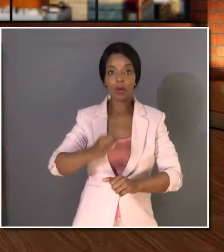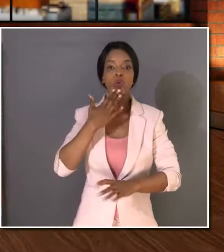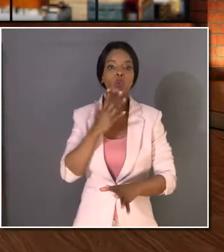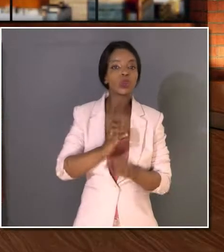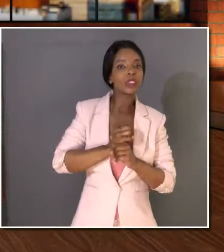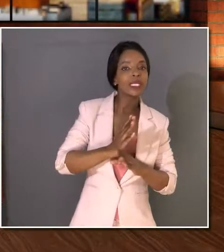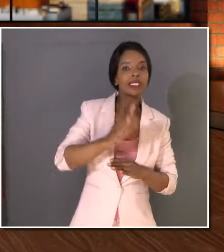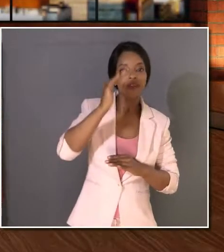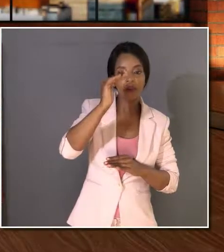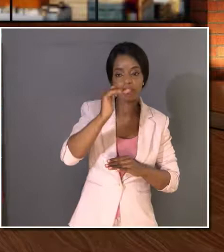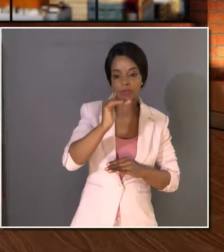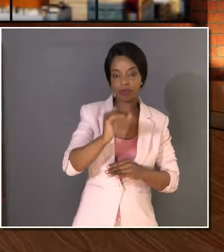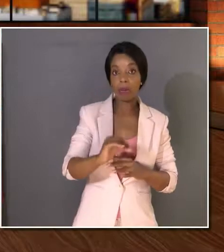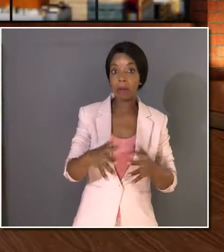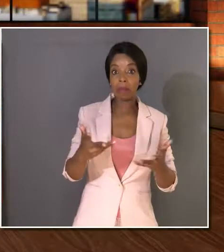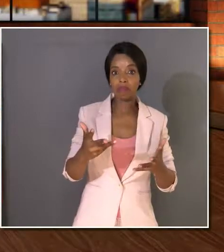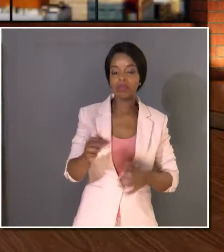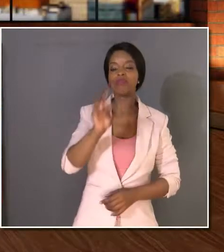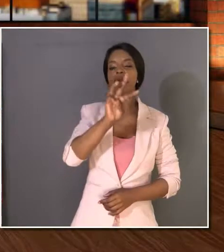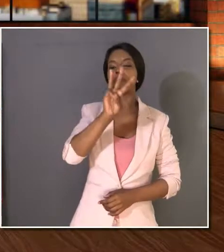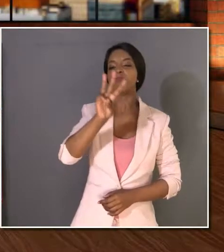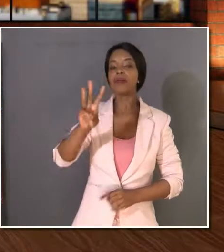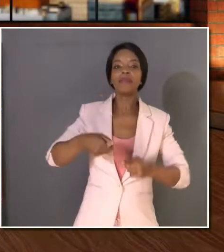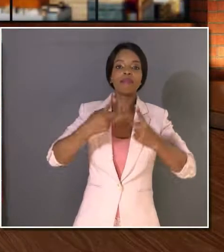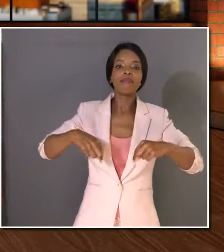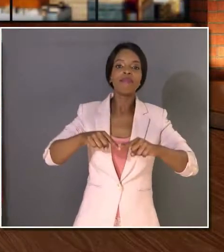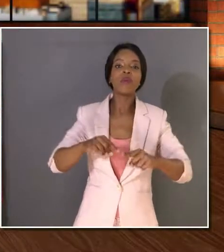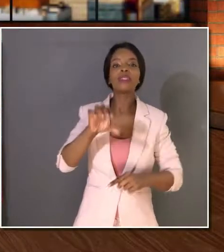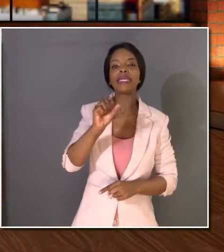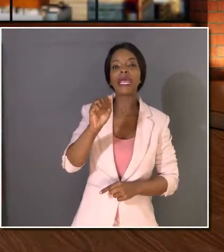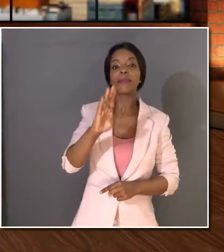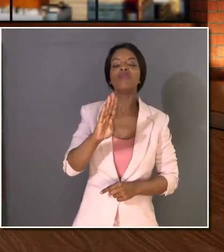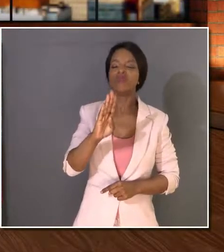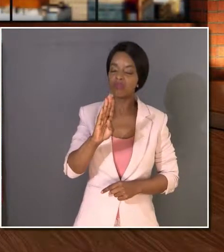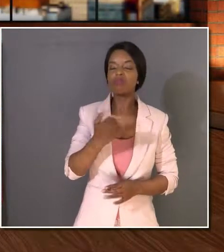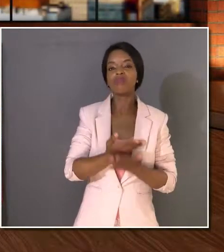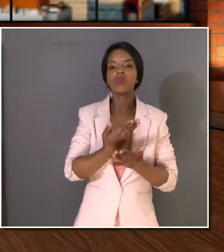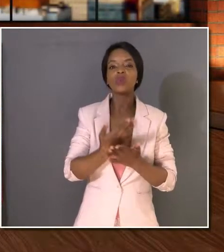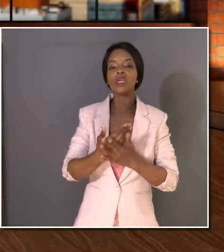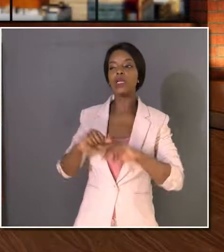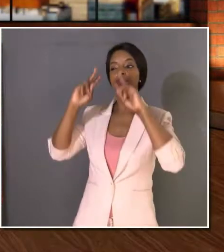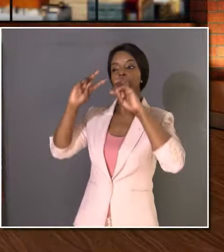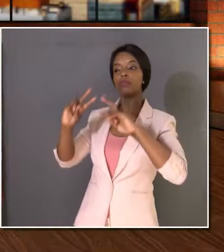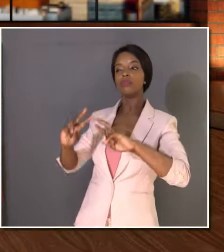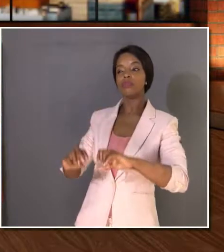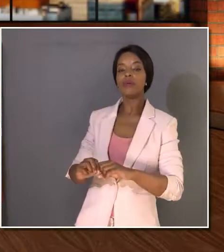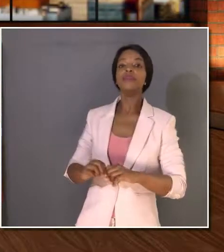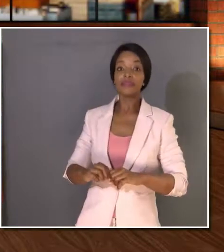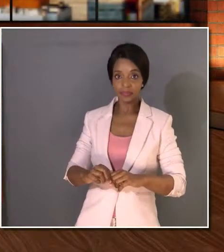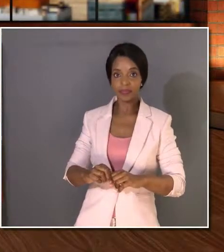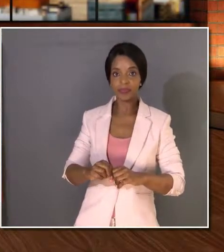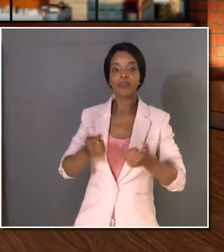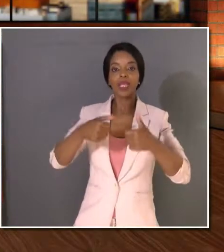www.sabfoundation.co.za, just like it is right over there for that brochure. The numberings will be used to select your favorite